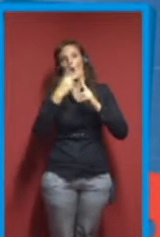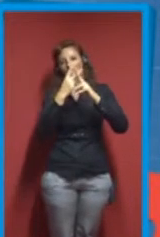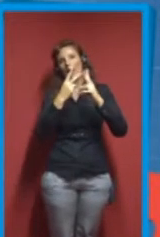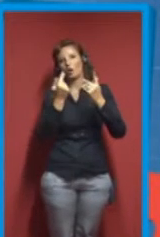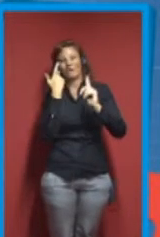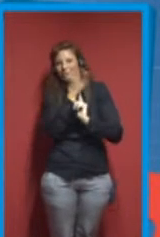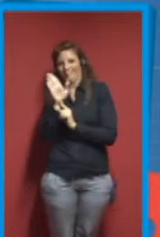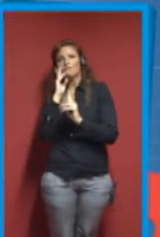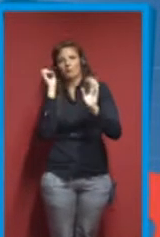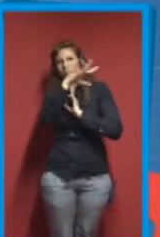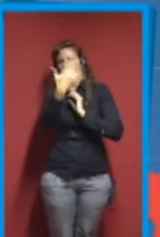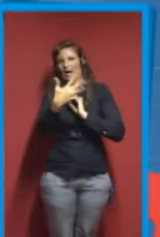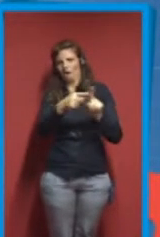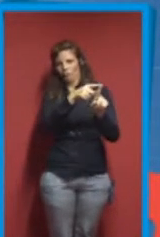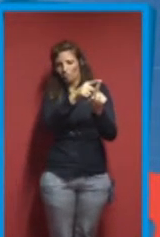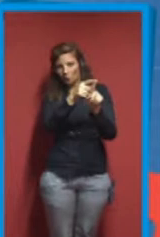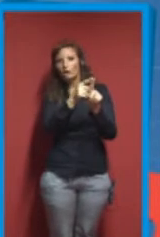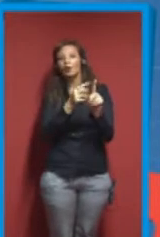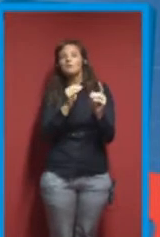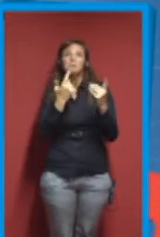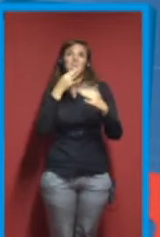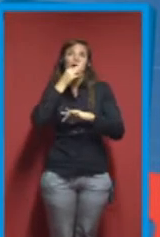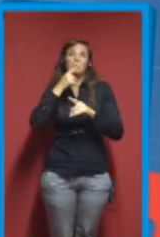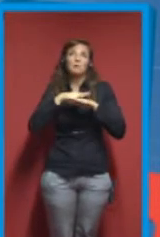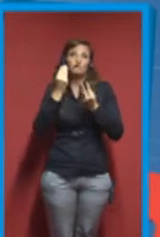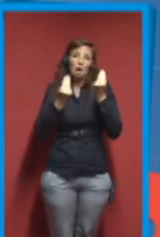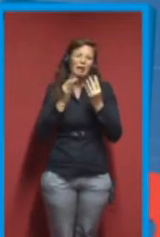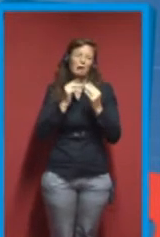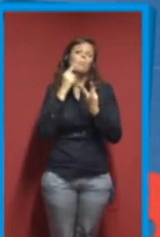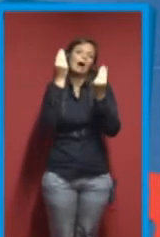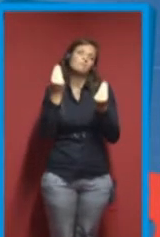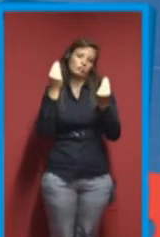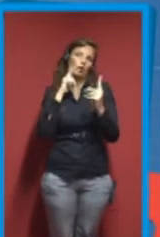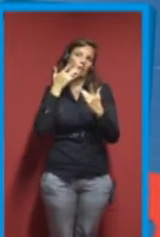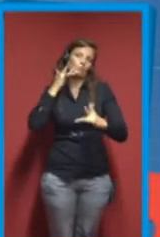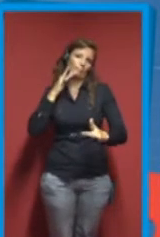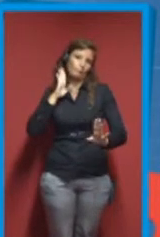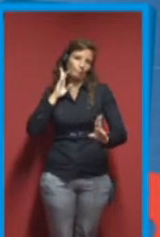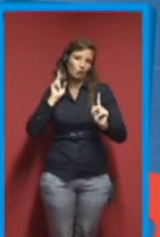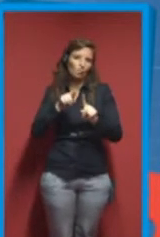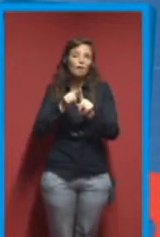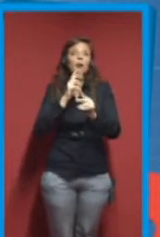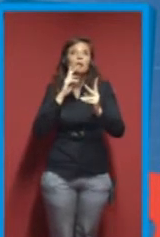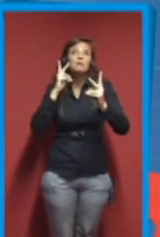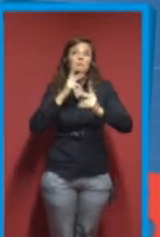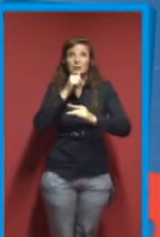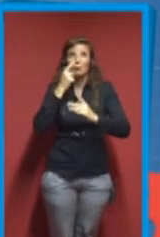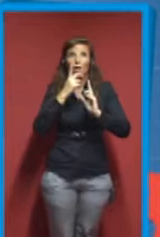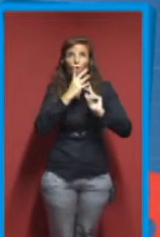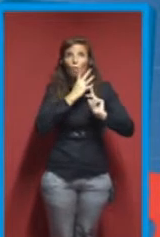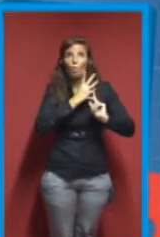example, toys, but let's use dolls as the example, will take about 4 years from concept to shelf. And in